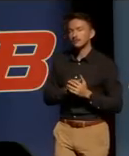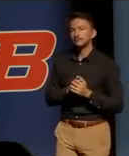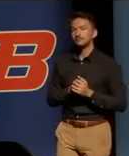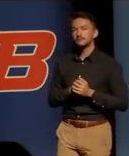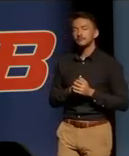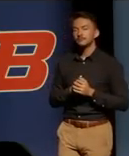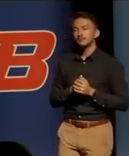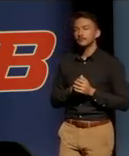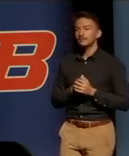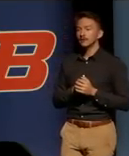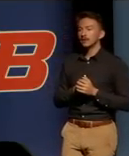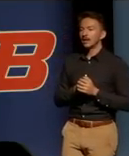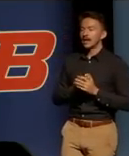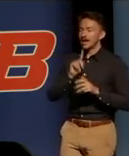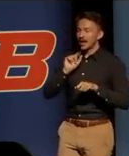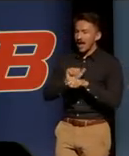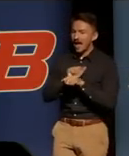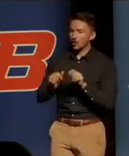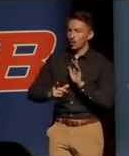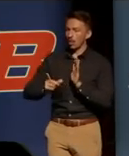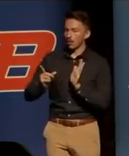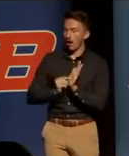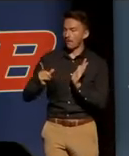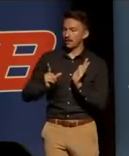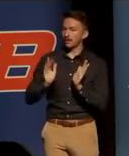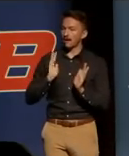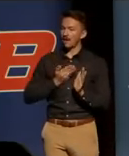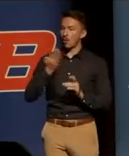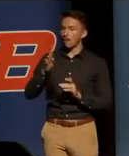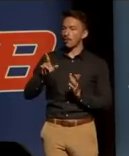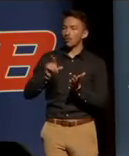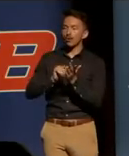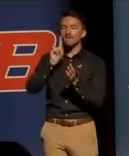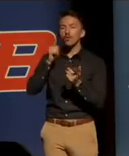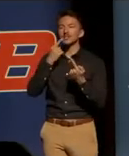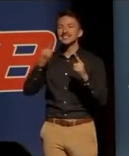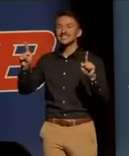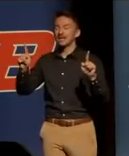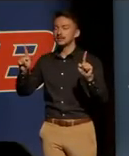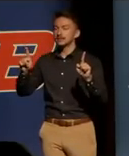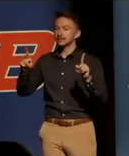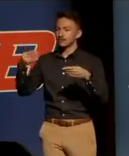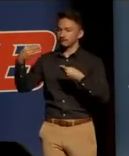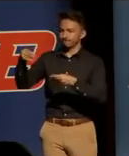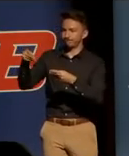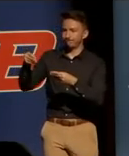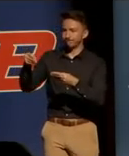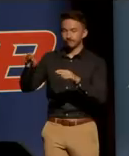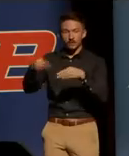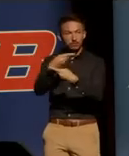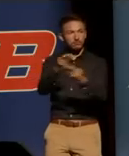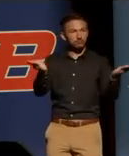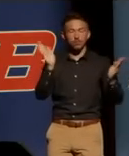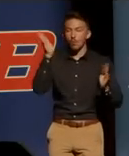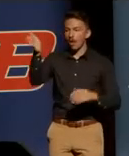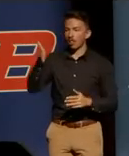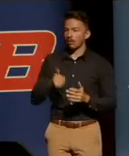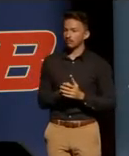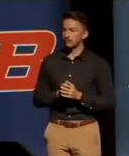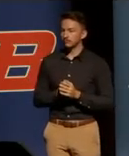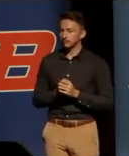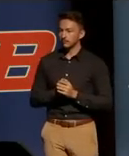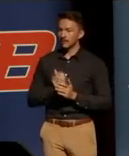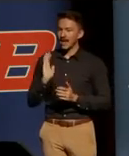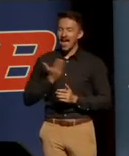Our blueprint for success as a printed document. The shared enthusiasm, the